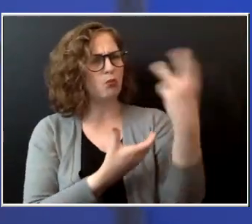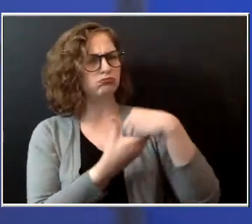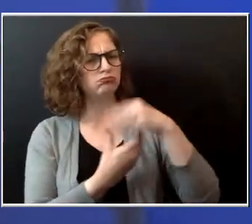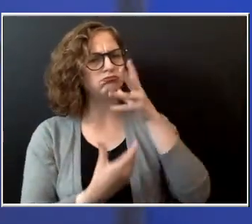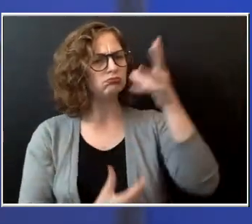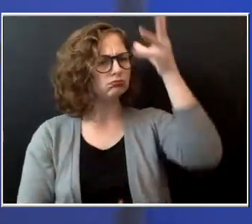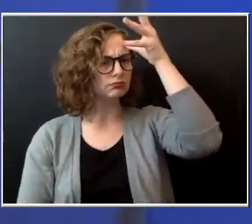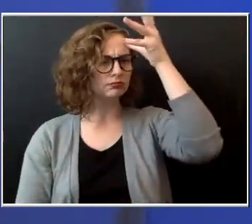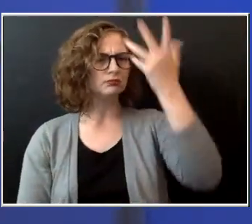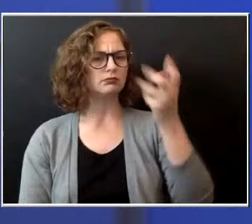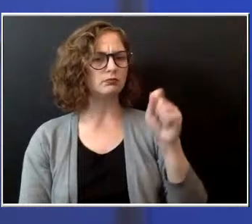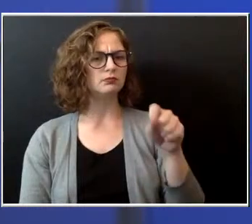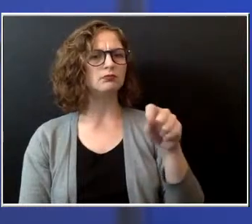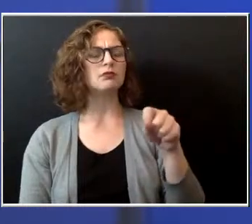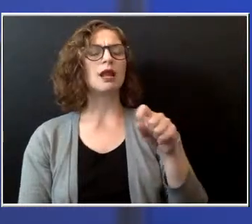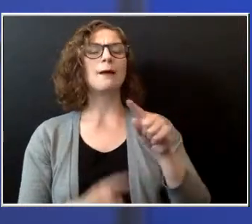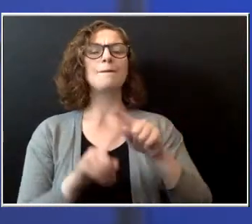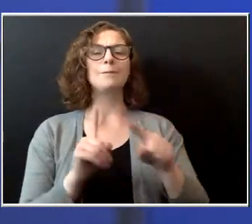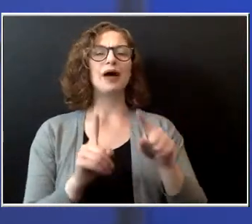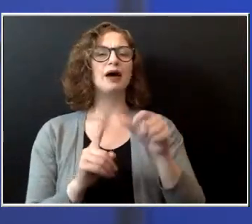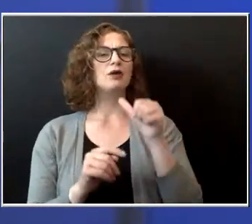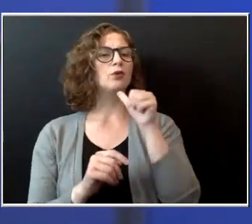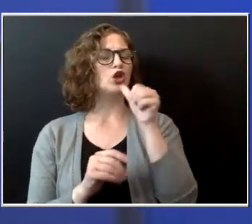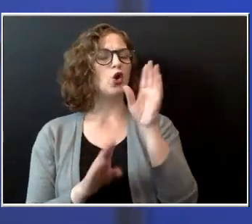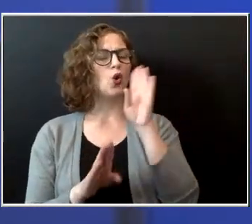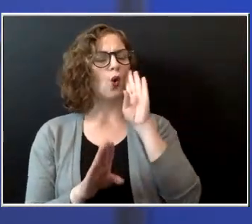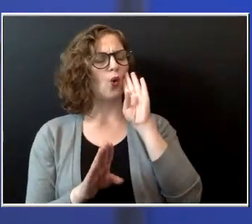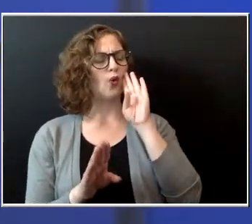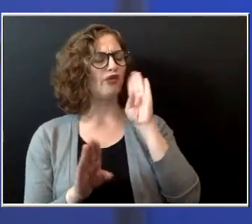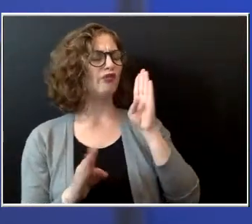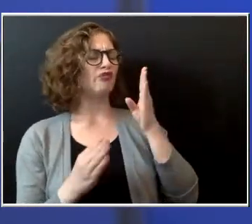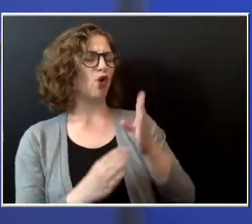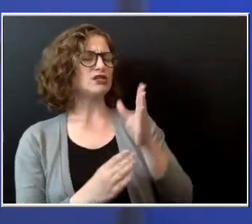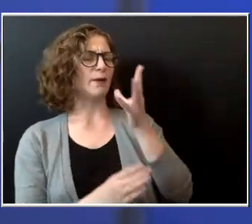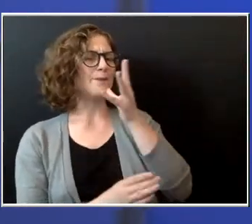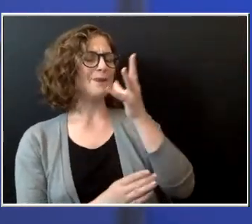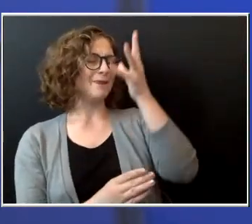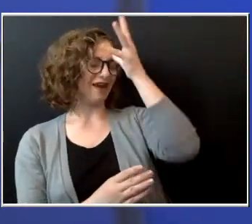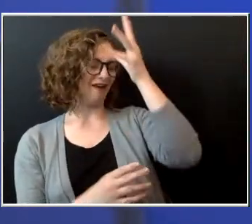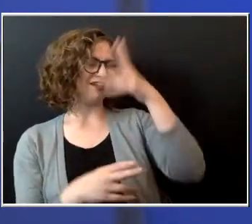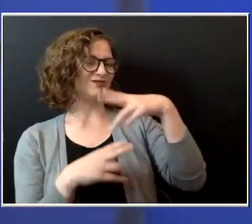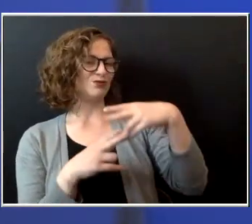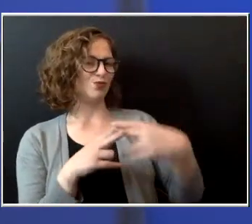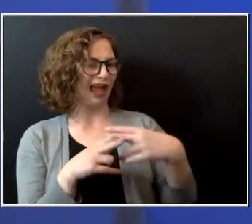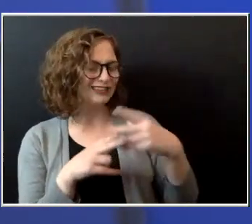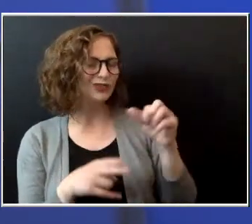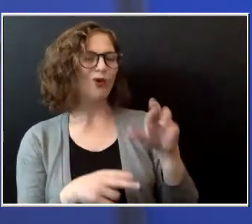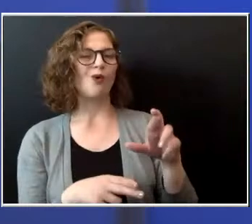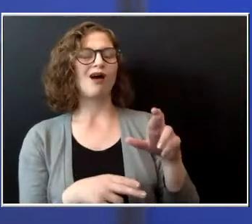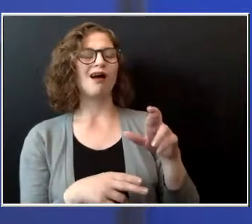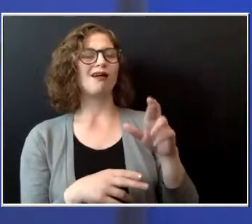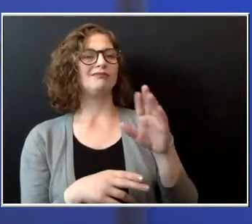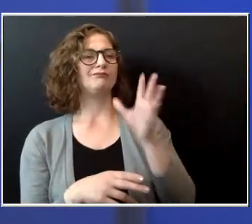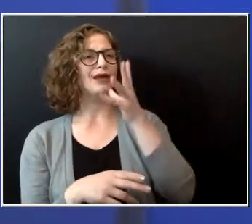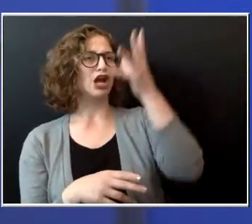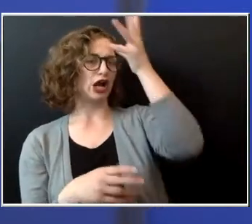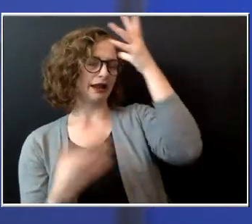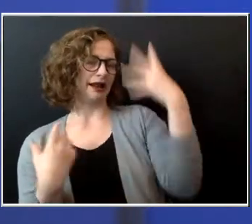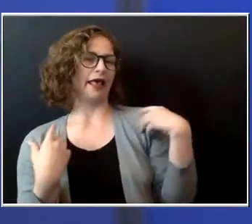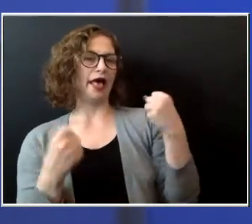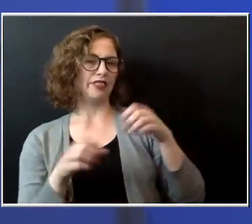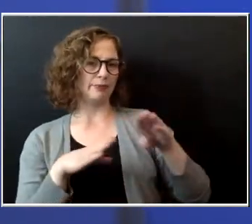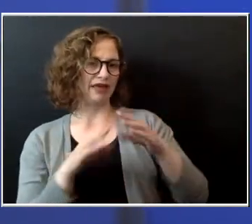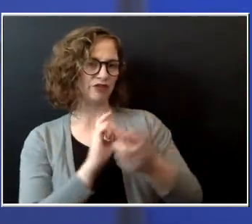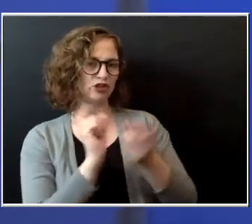on the parent weight status or the parent health behavior change. And our research shows that the majority of children who participate